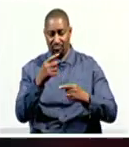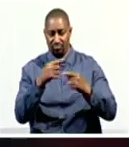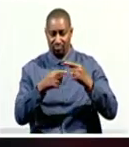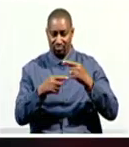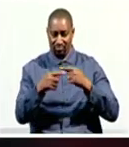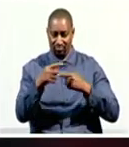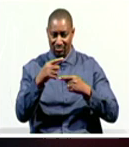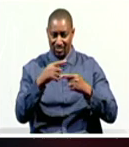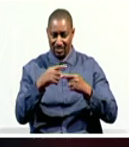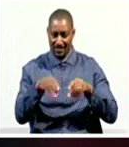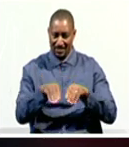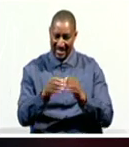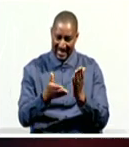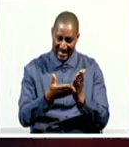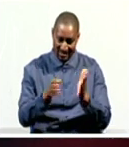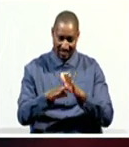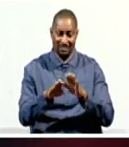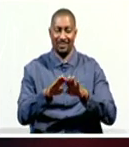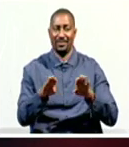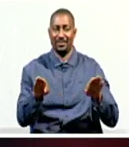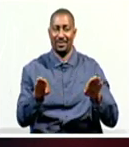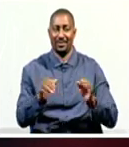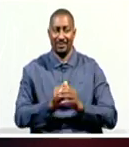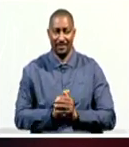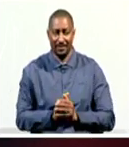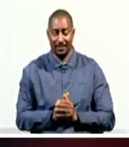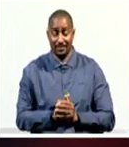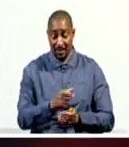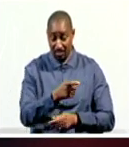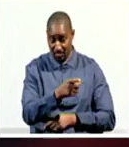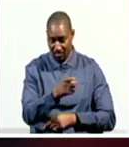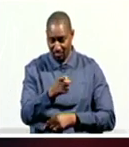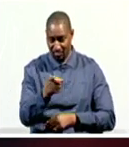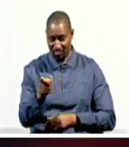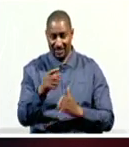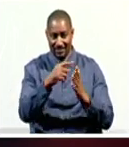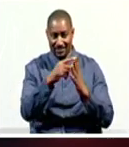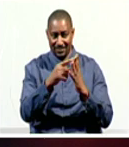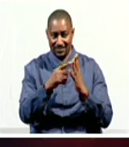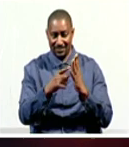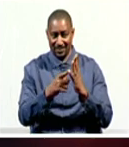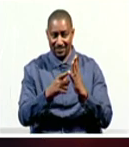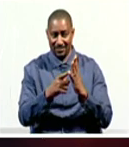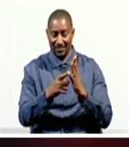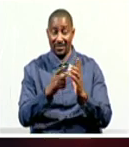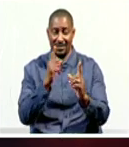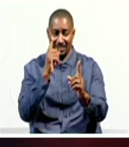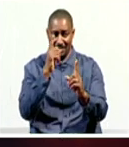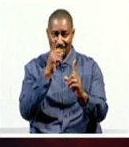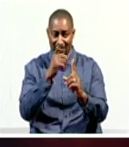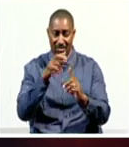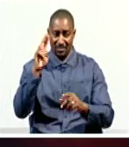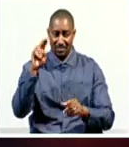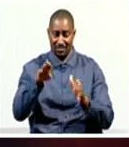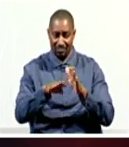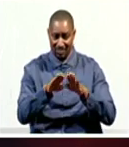easy to apply and implement. And so in as much as the 5 pillars remains the same, the objective and the policy implementation